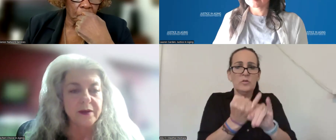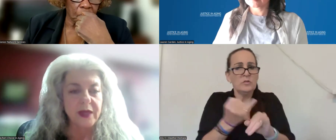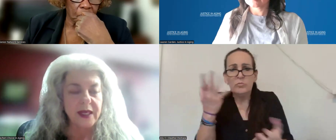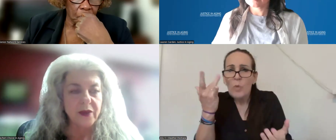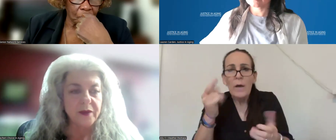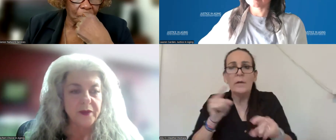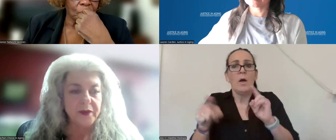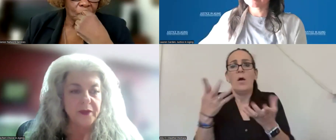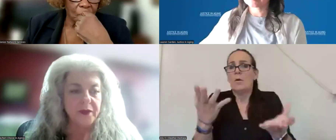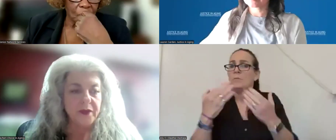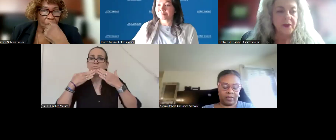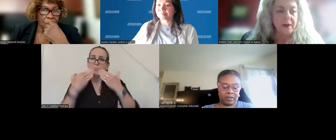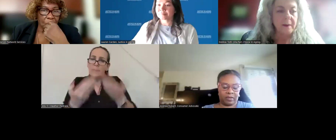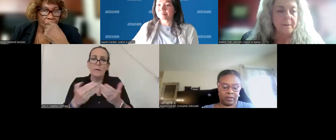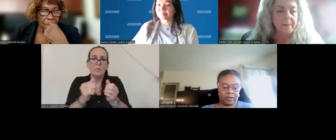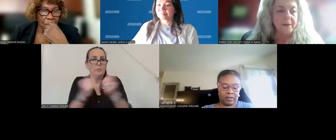work. Thank you.